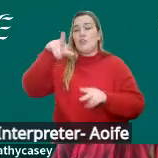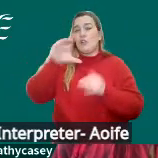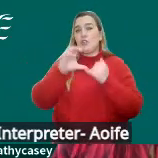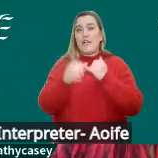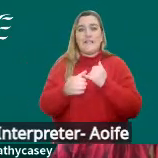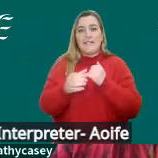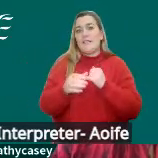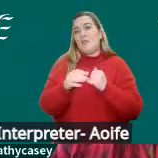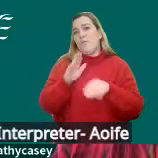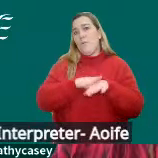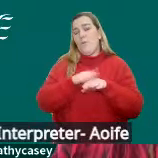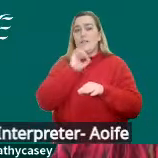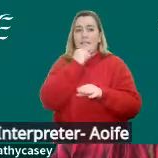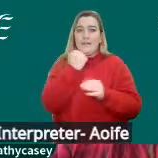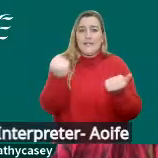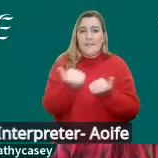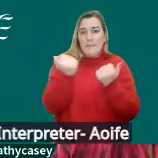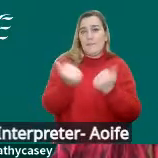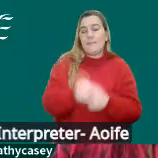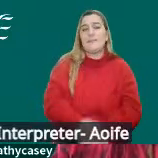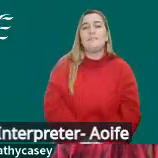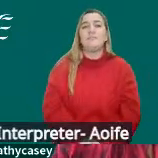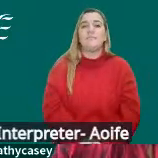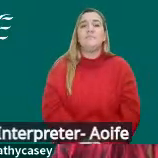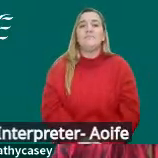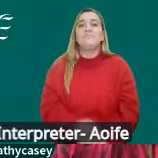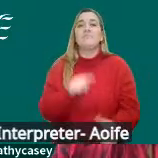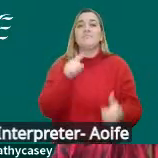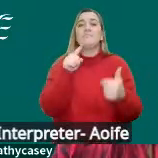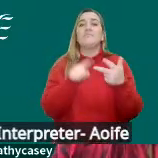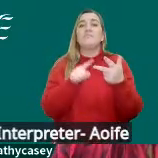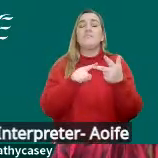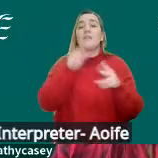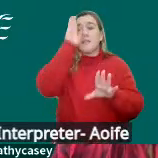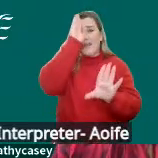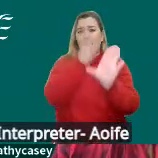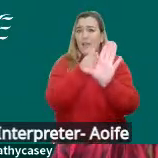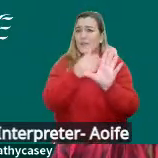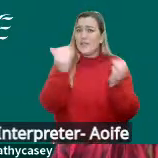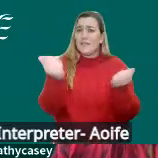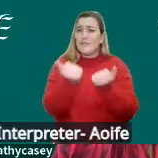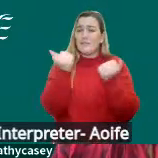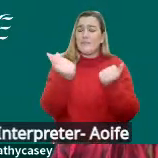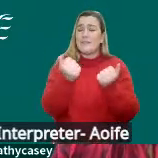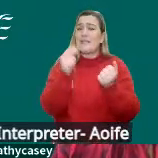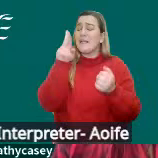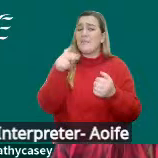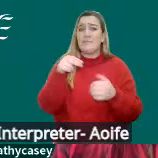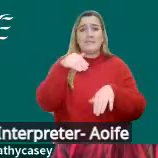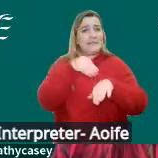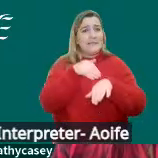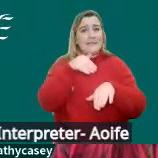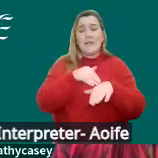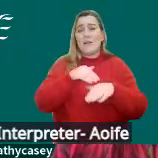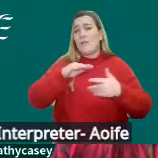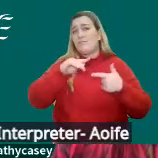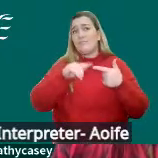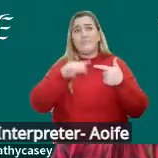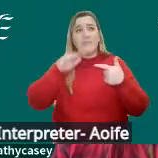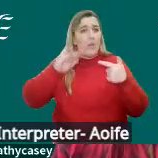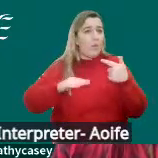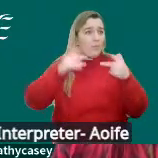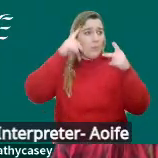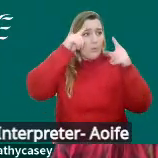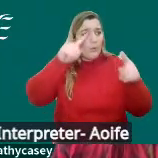flushes. Psychological symptoms can be extremely debilitating. Low mood, emotional ability,